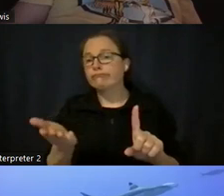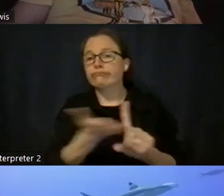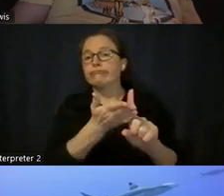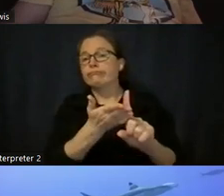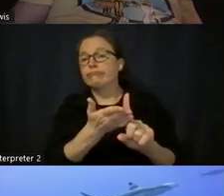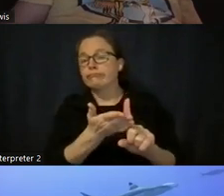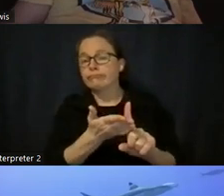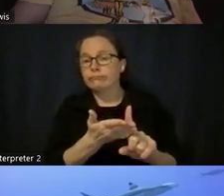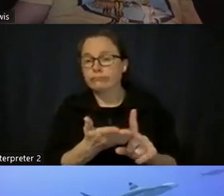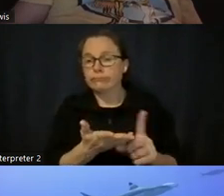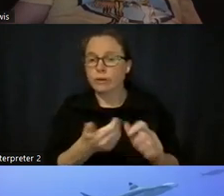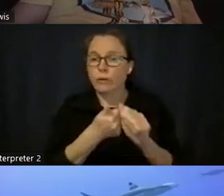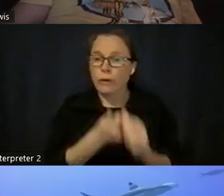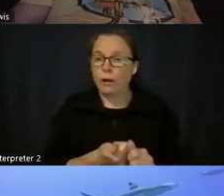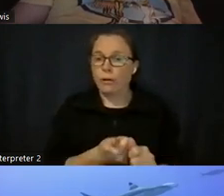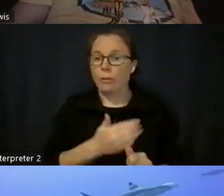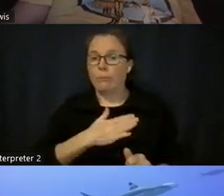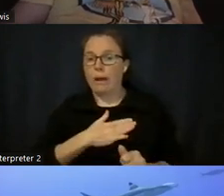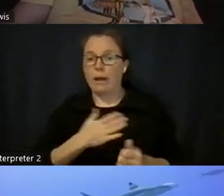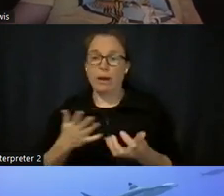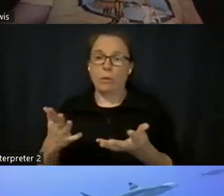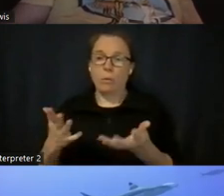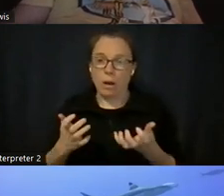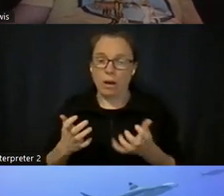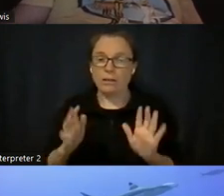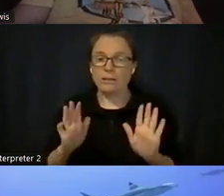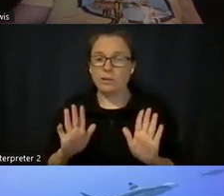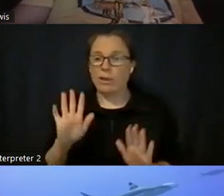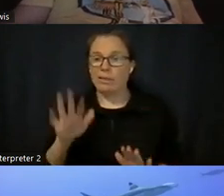And this is what I would, this is what's on my mind.